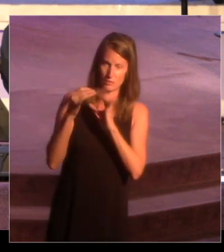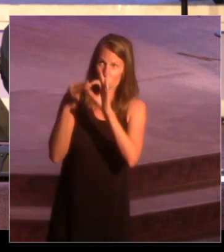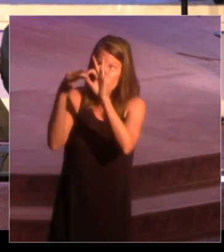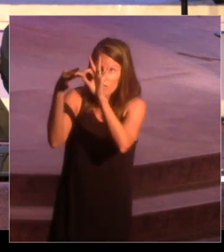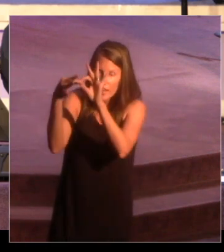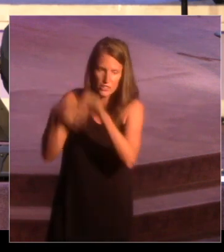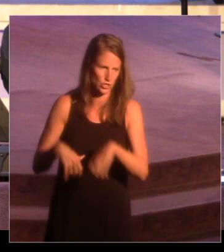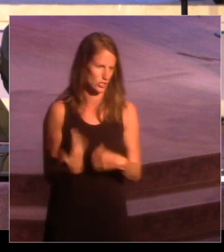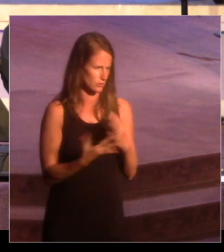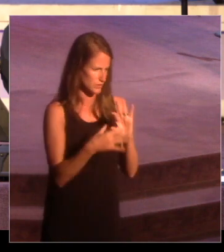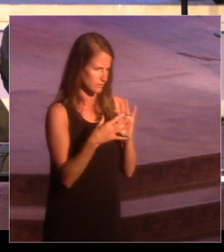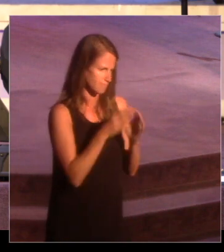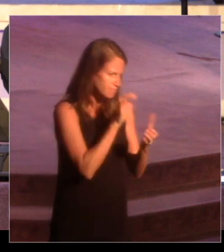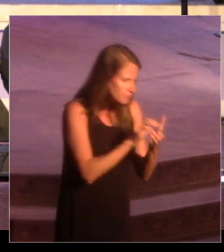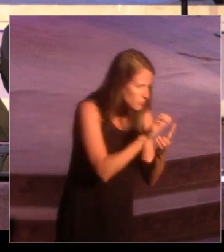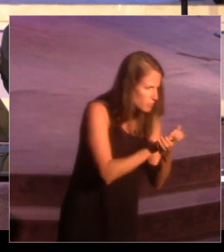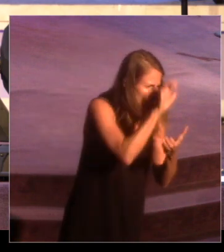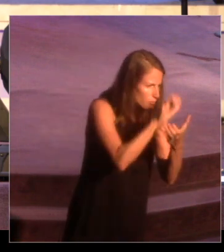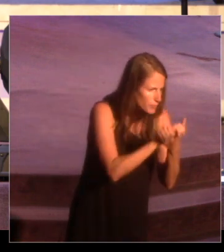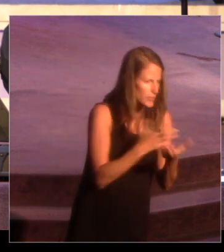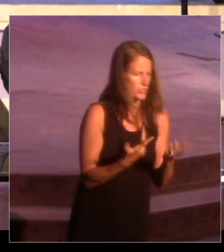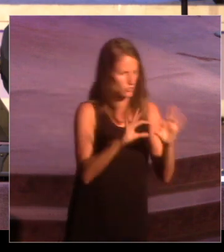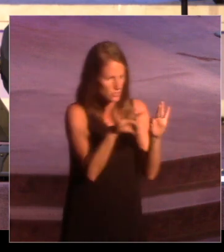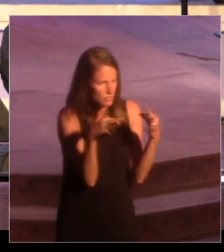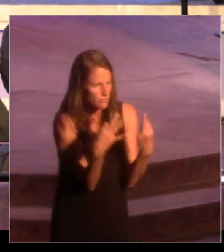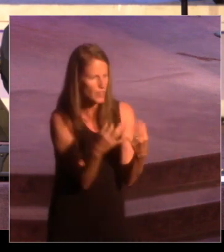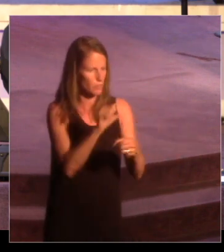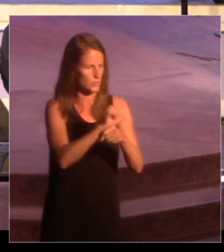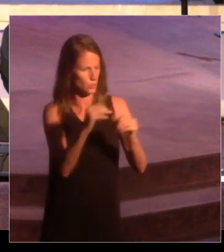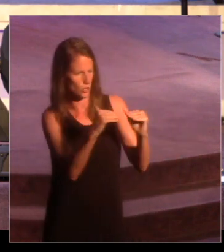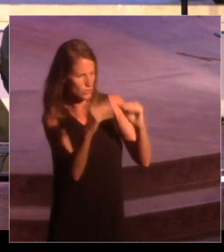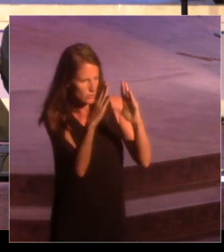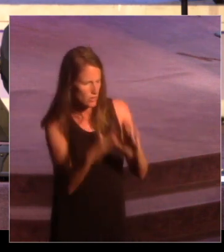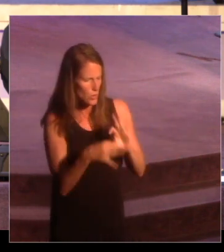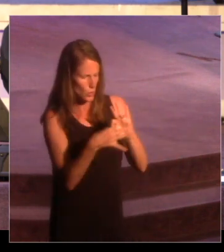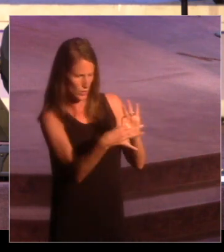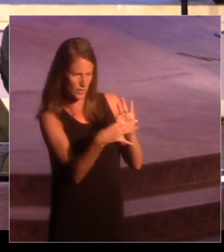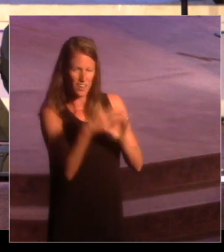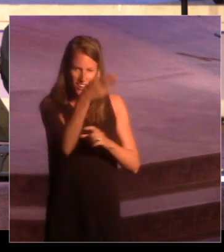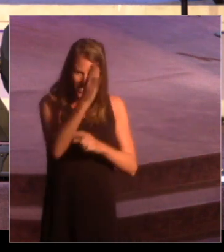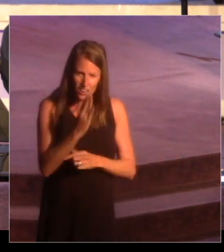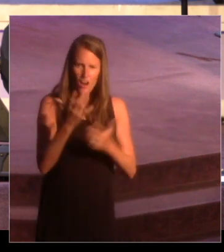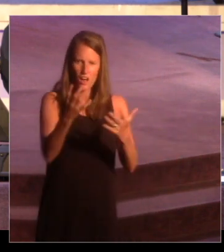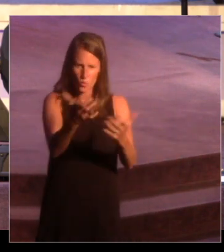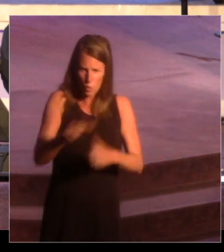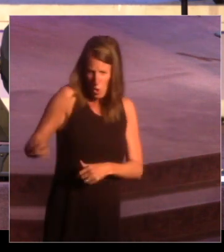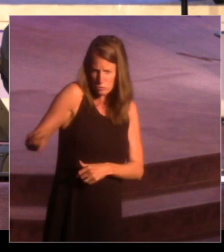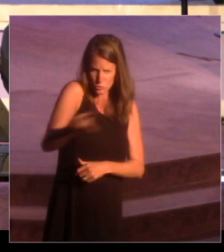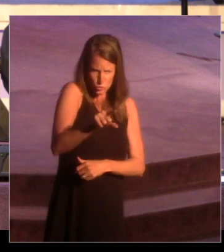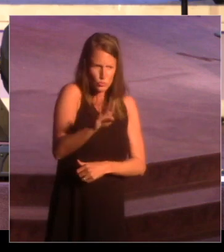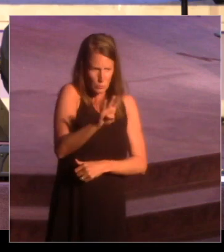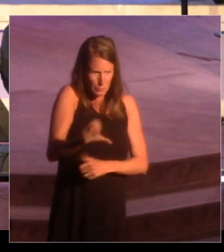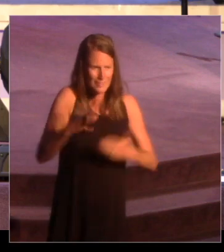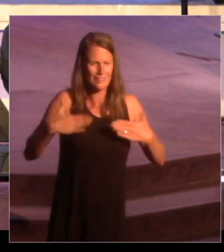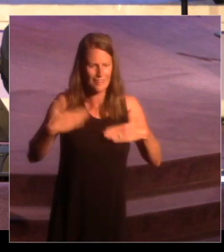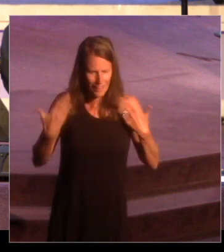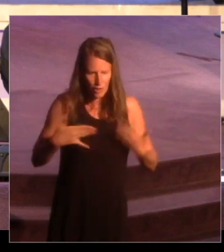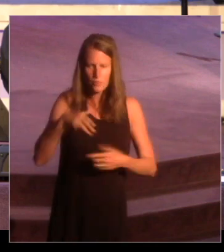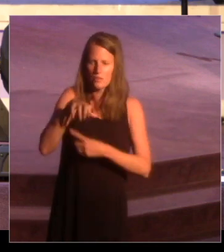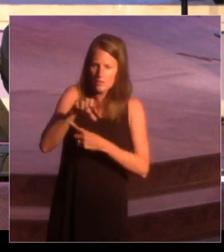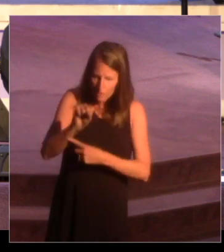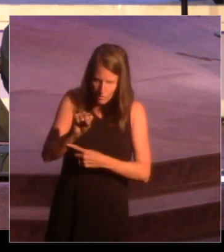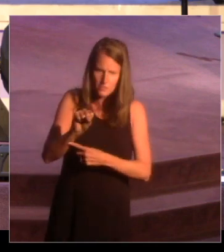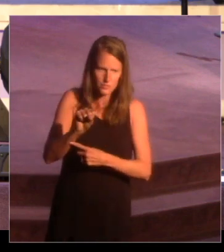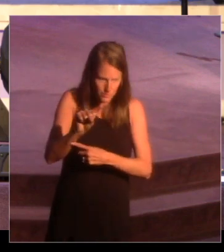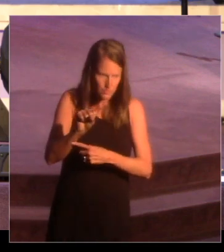our marriages, in our family, in every single area of our life. God really does want you to be happy. He really wants that for you. He just